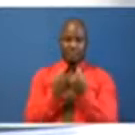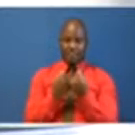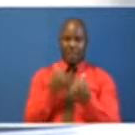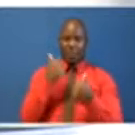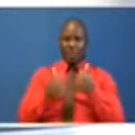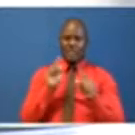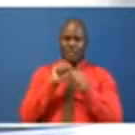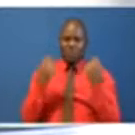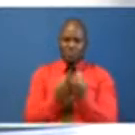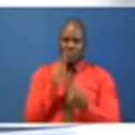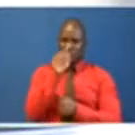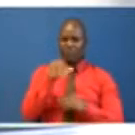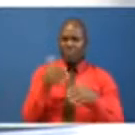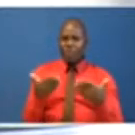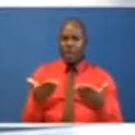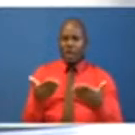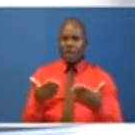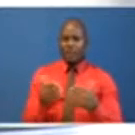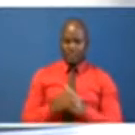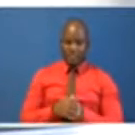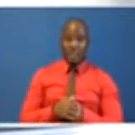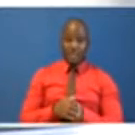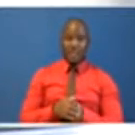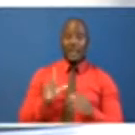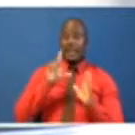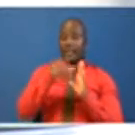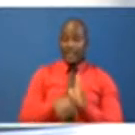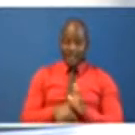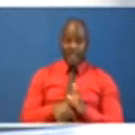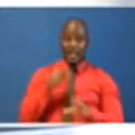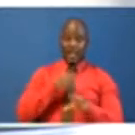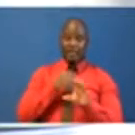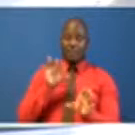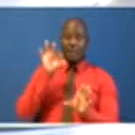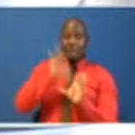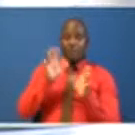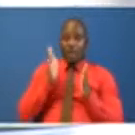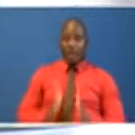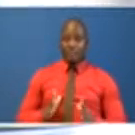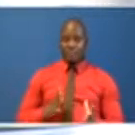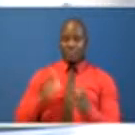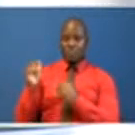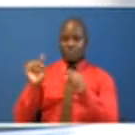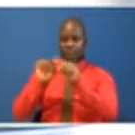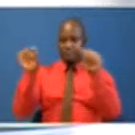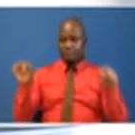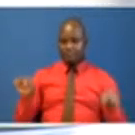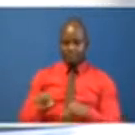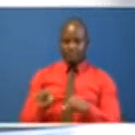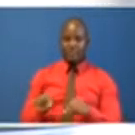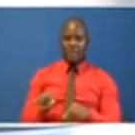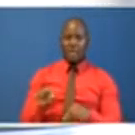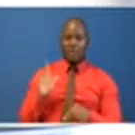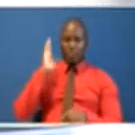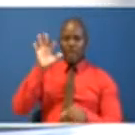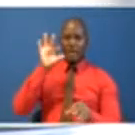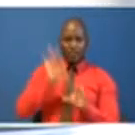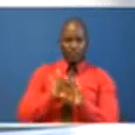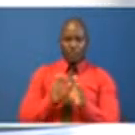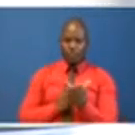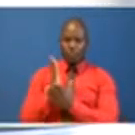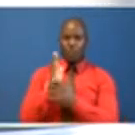which tribe are you coming from because eventually when the voter goes to the booth he'll be voting a